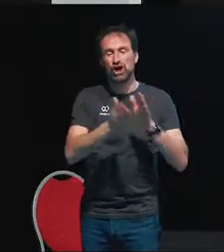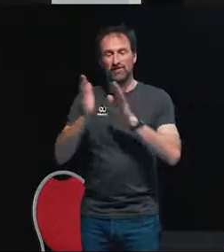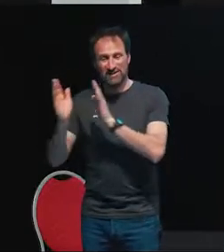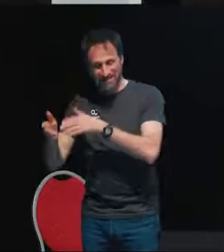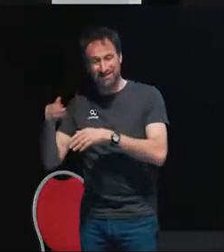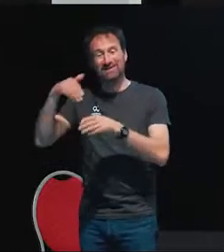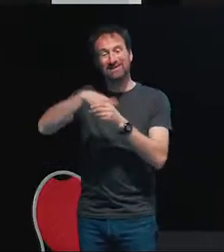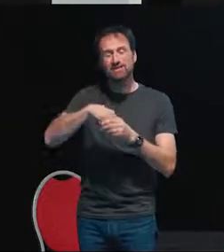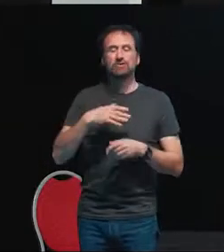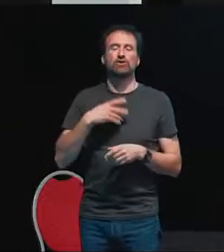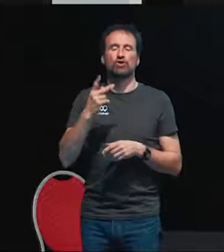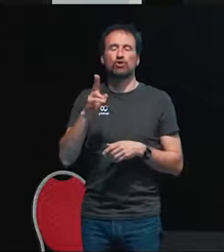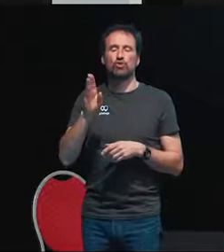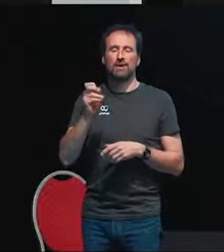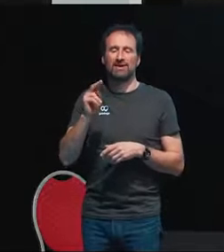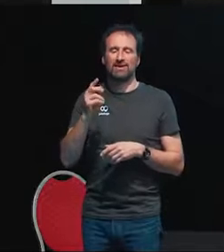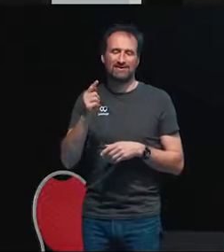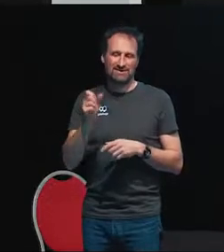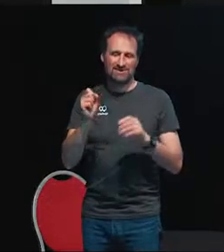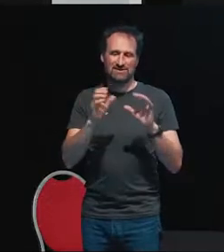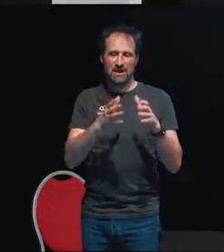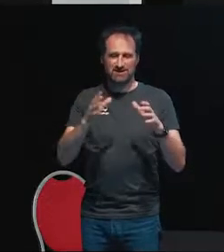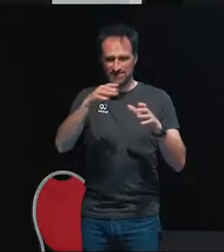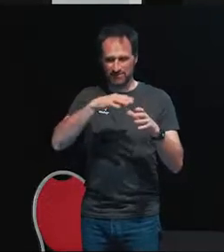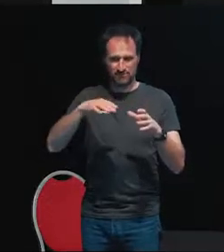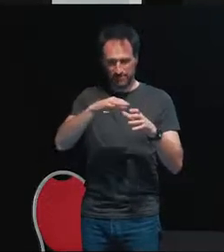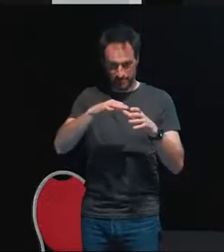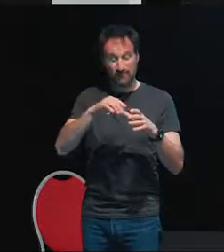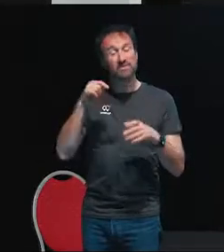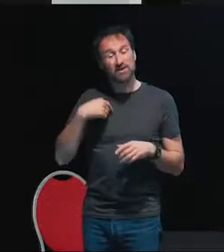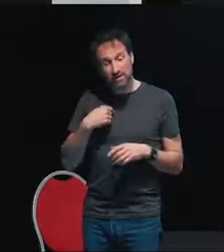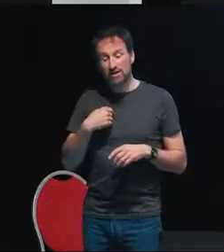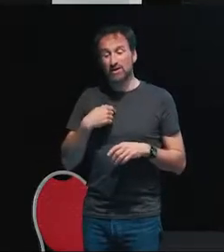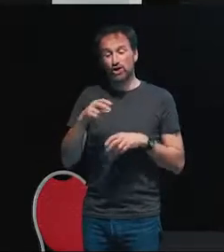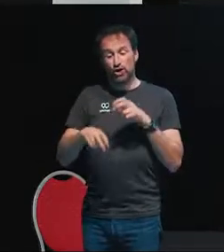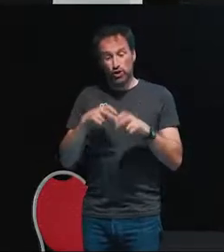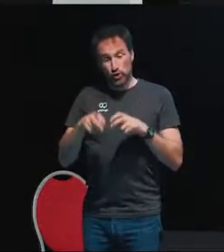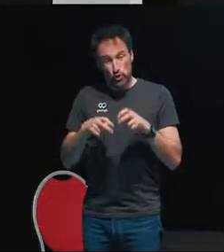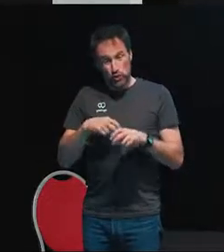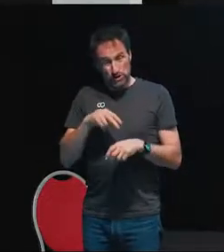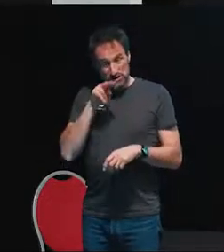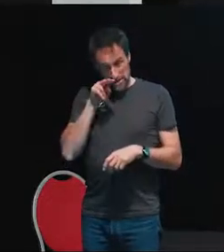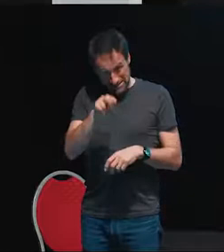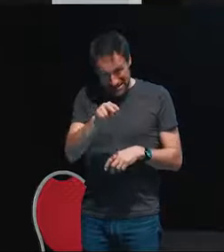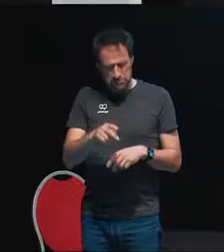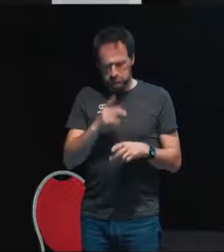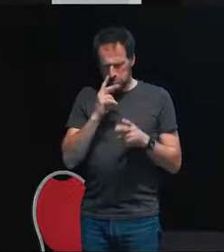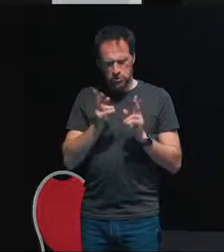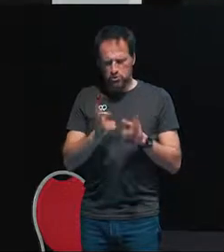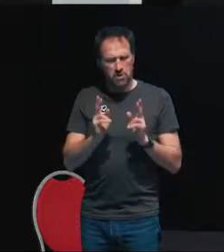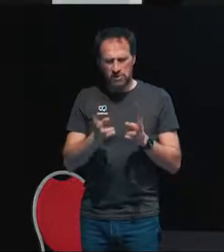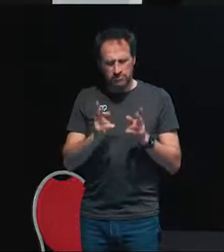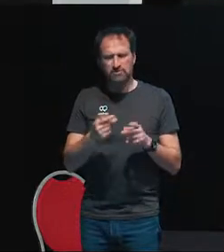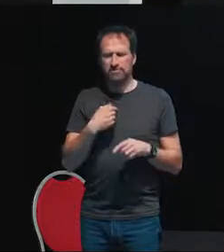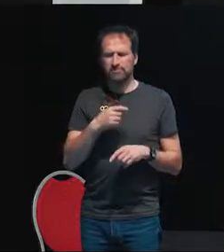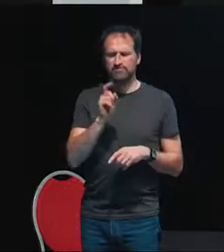of my kubernetes cluster what's neat about this is that from the user standpoint it's completely normal I'm able to send data